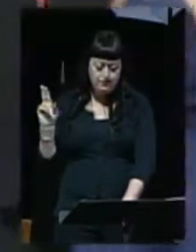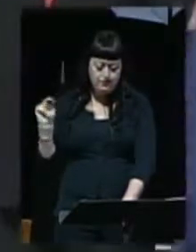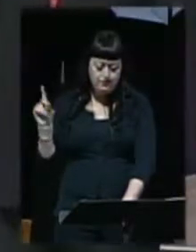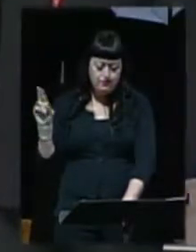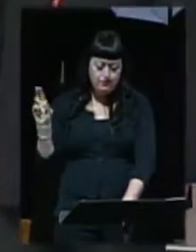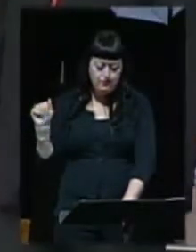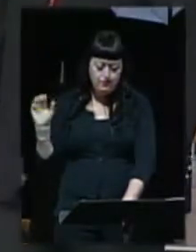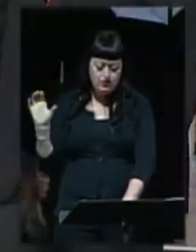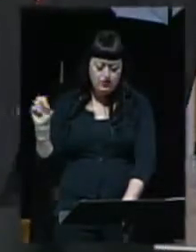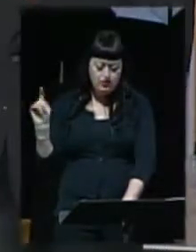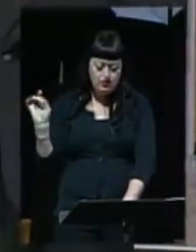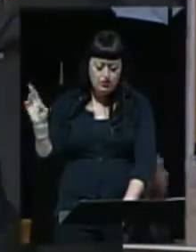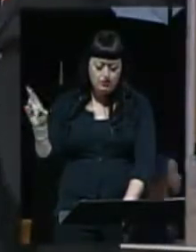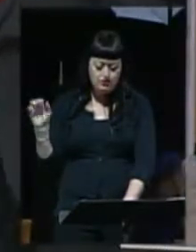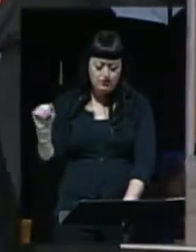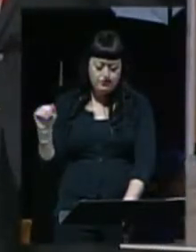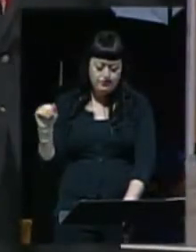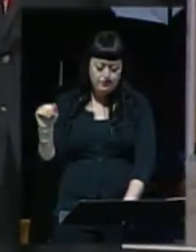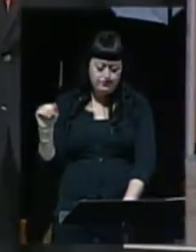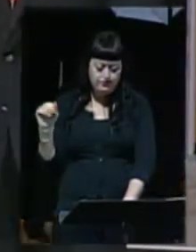Andra Carter.